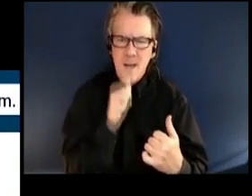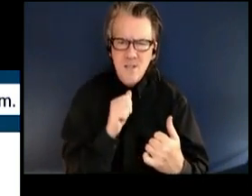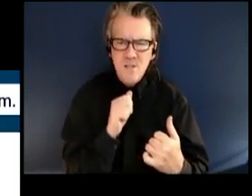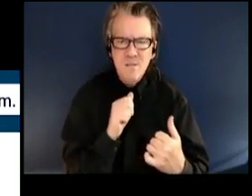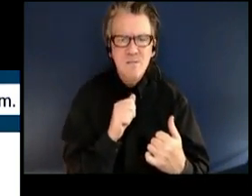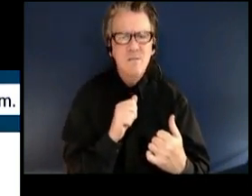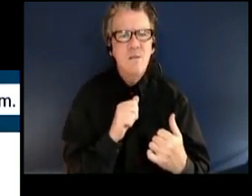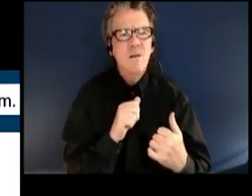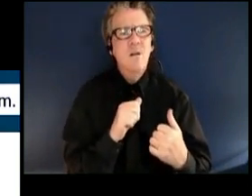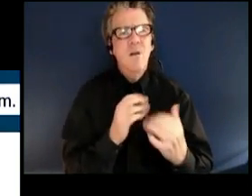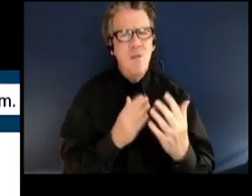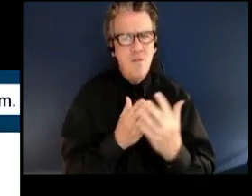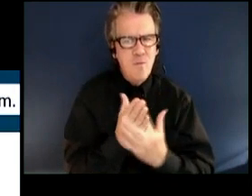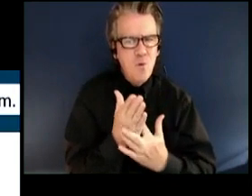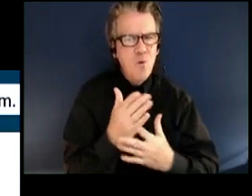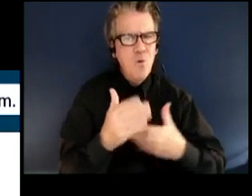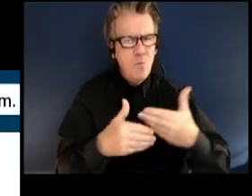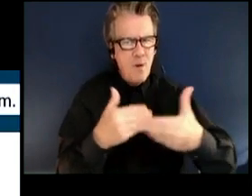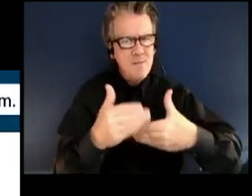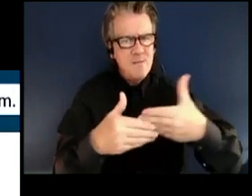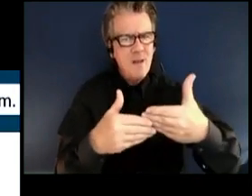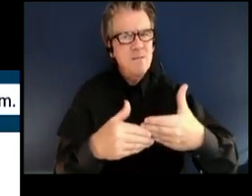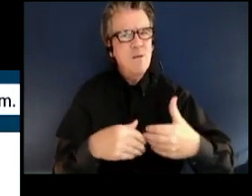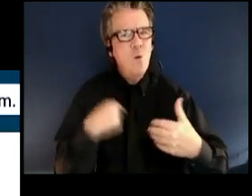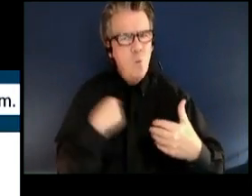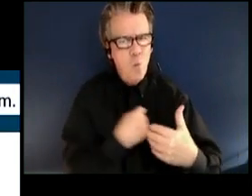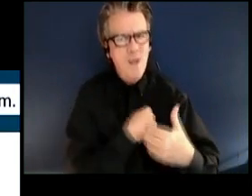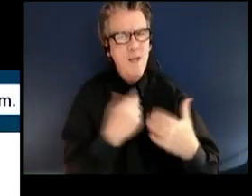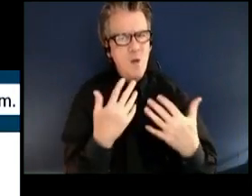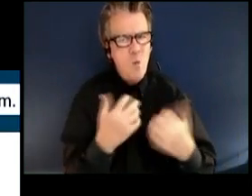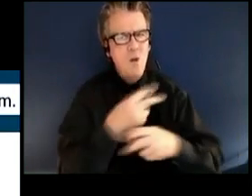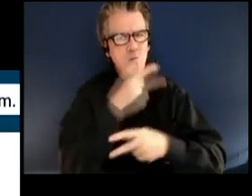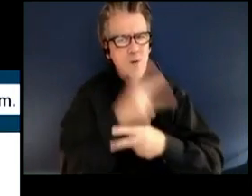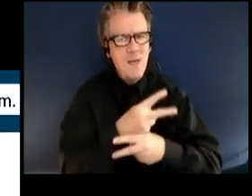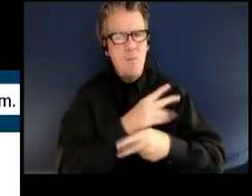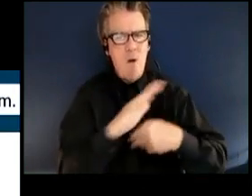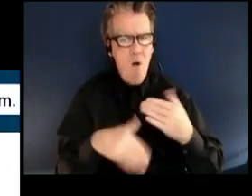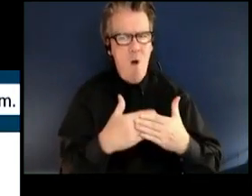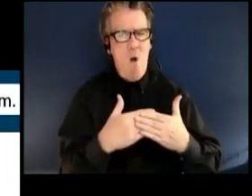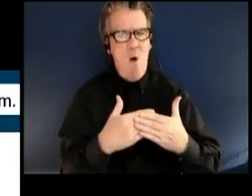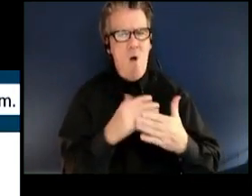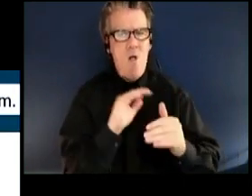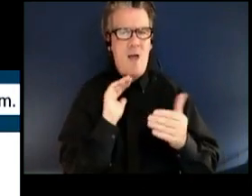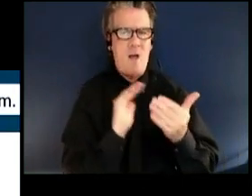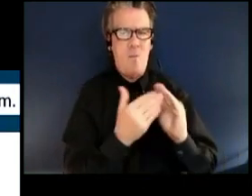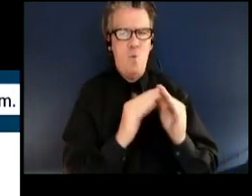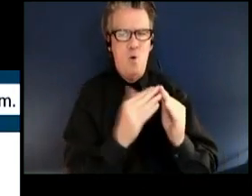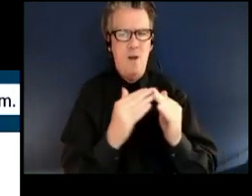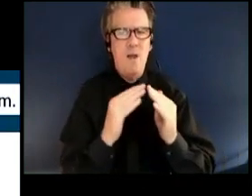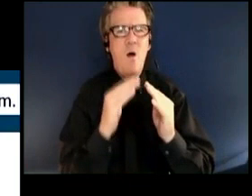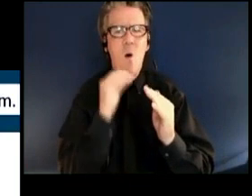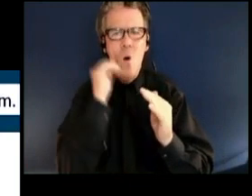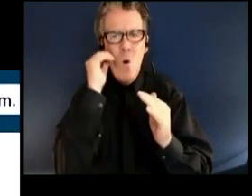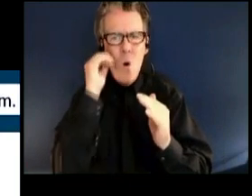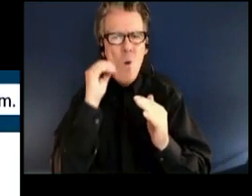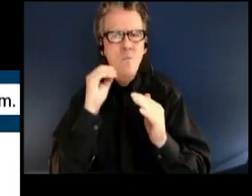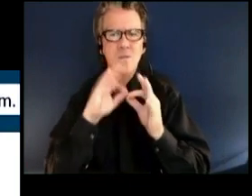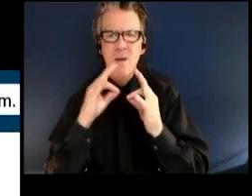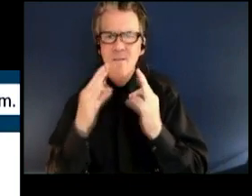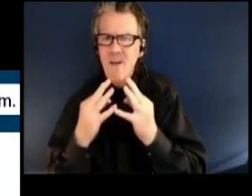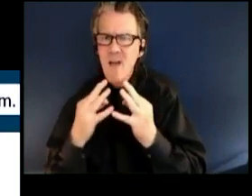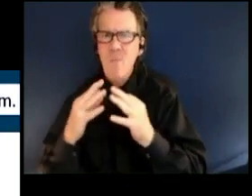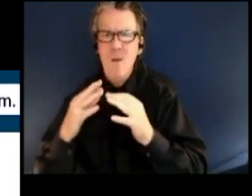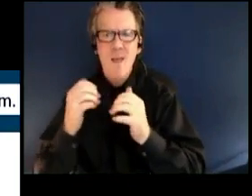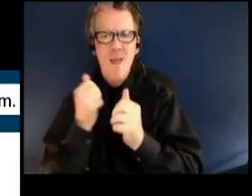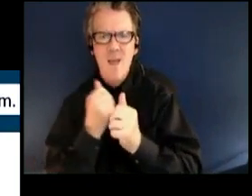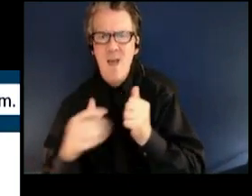our communities safe during these severe weather events. Now, as we speak, our crews are focused on working safely and as quickly